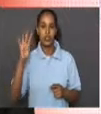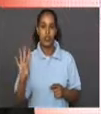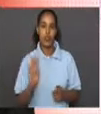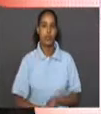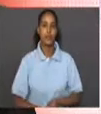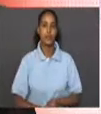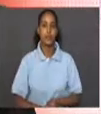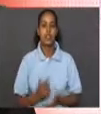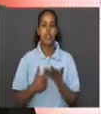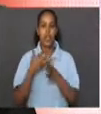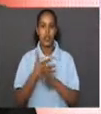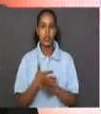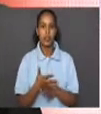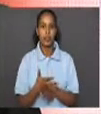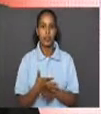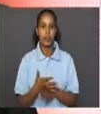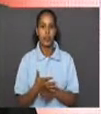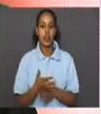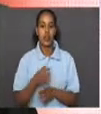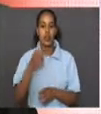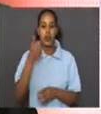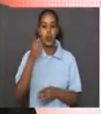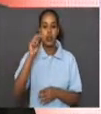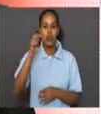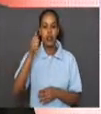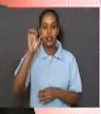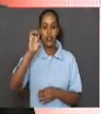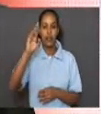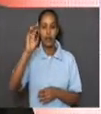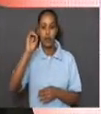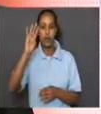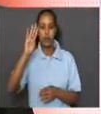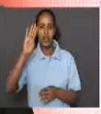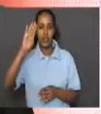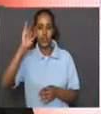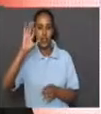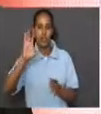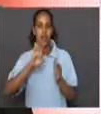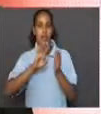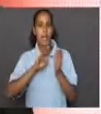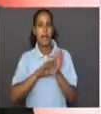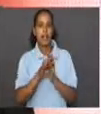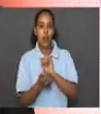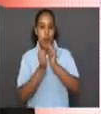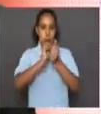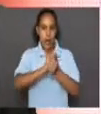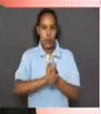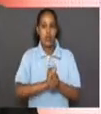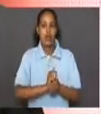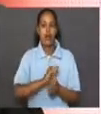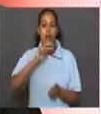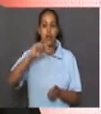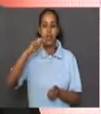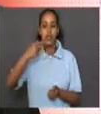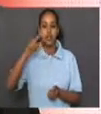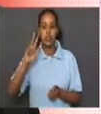salts. Then, anaerobic bacteria convert the ammonia back